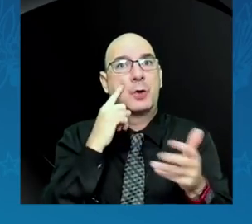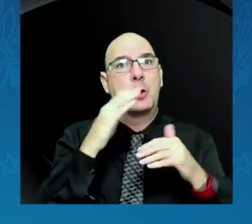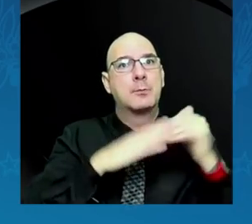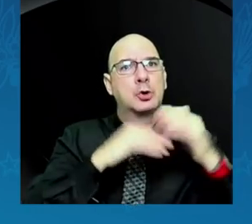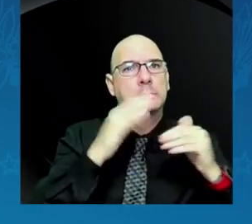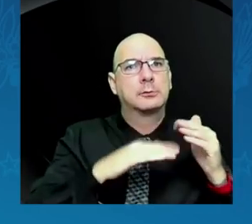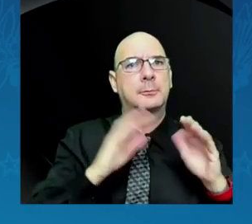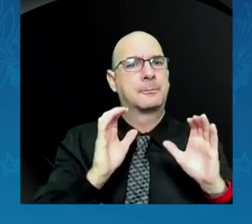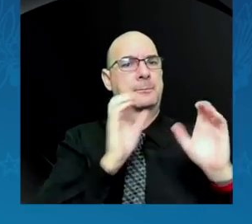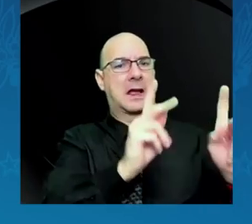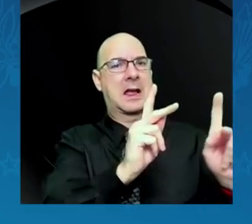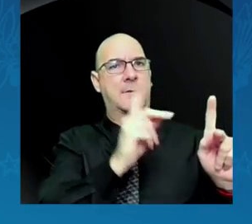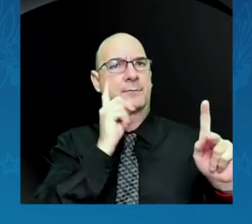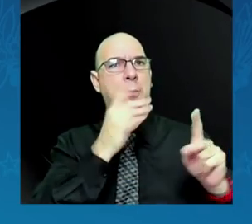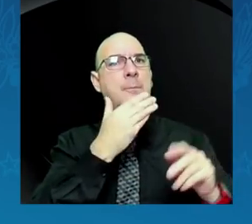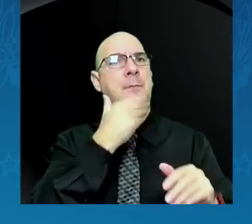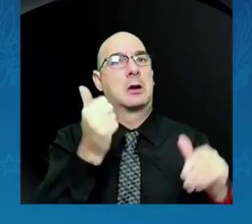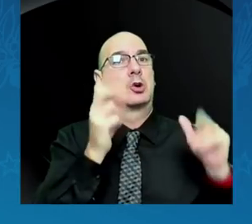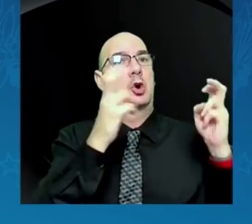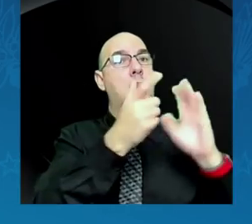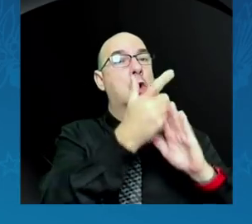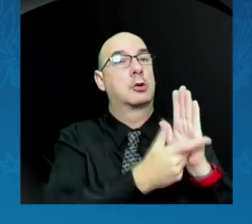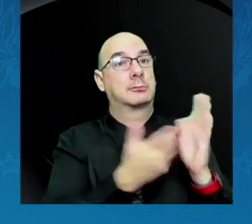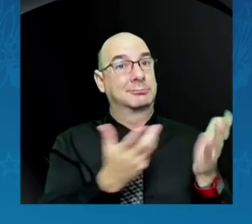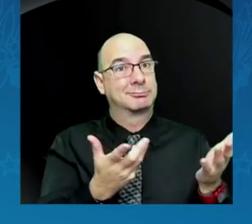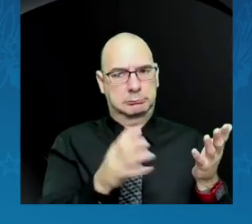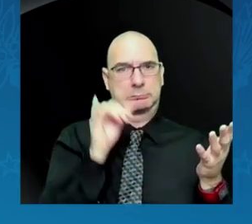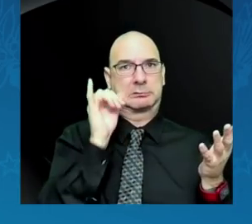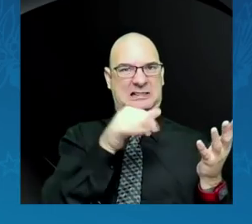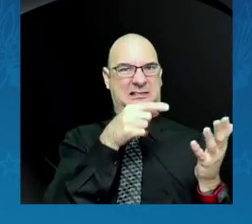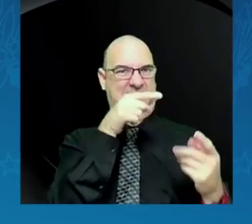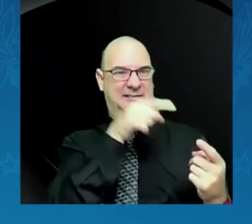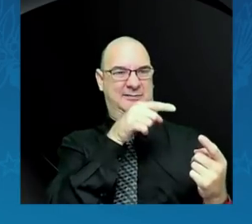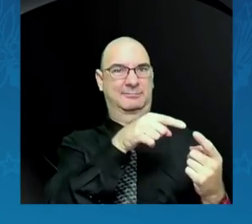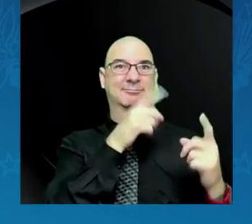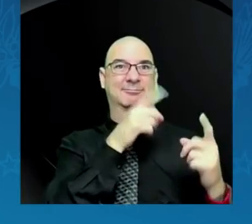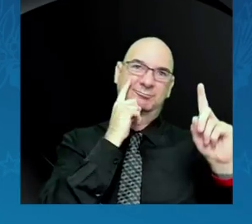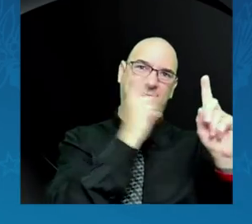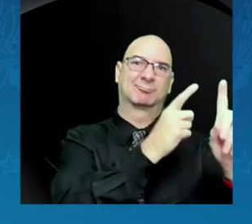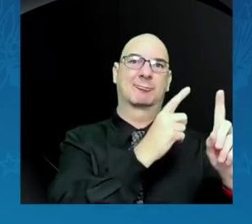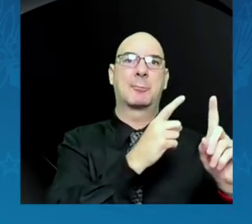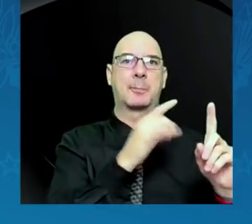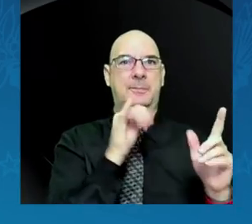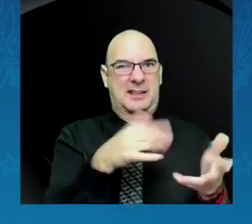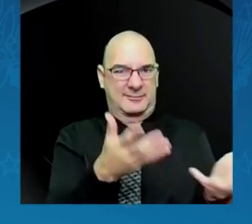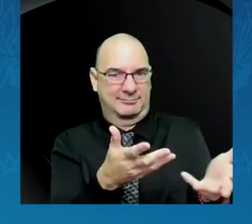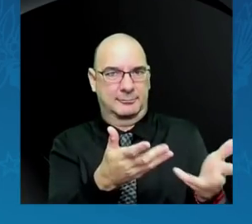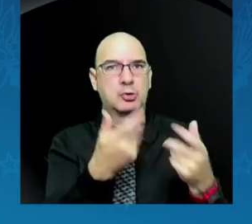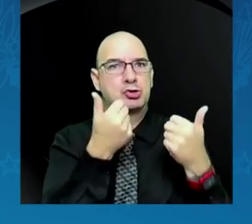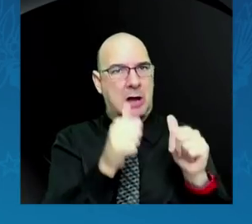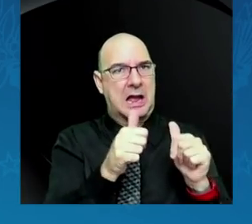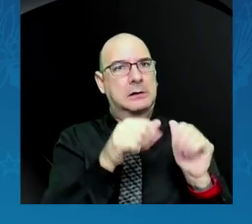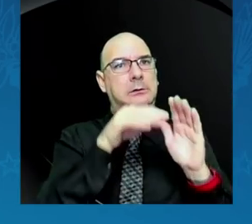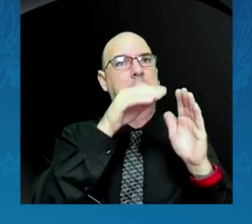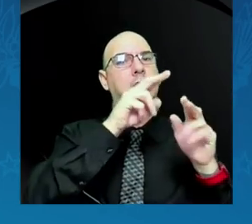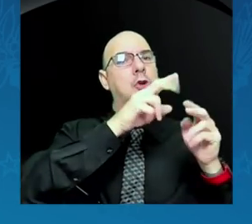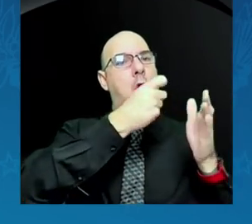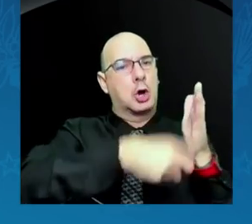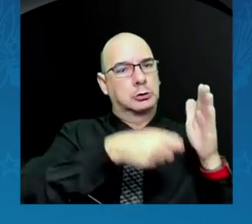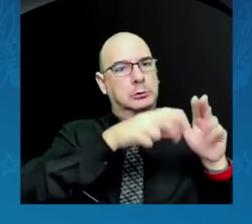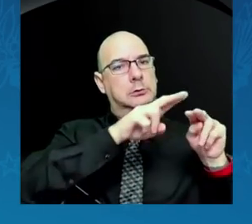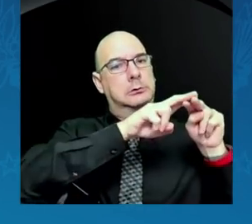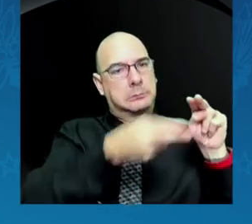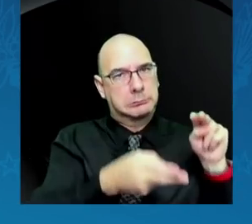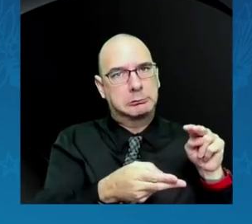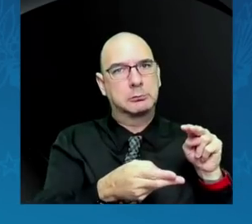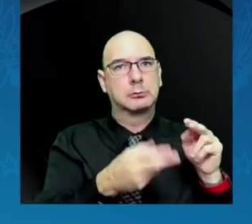almost uniquely designed to do just that, to make it easier for people to live. And for